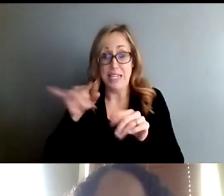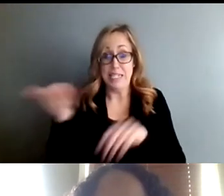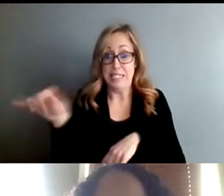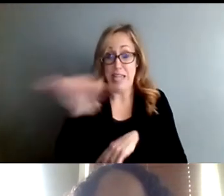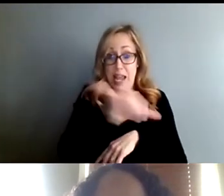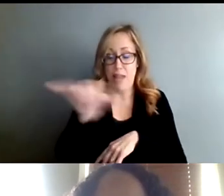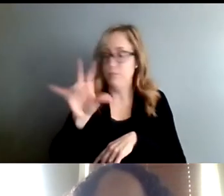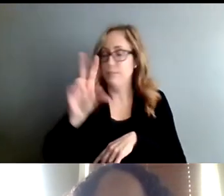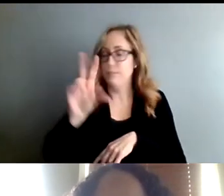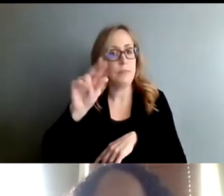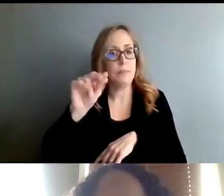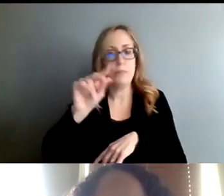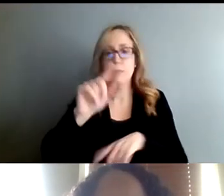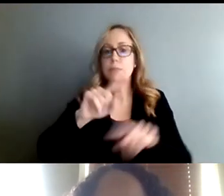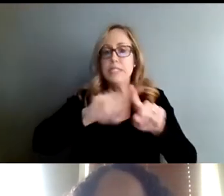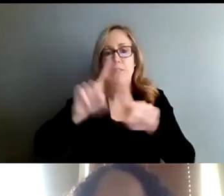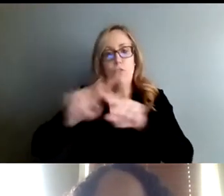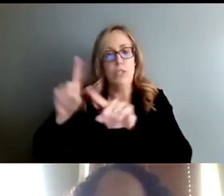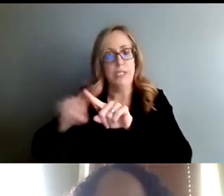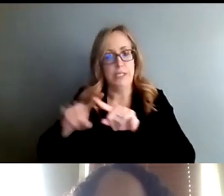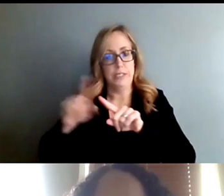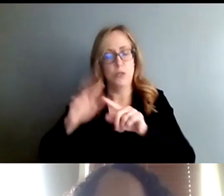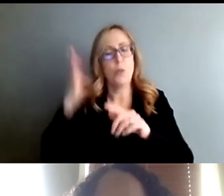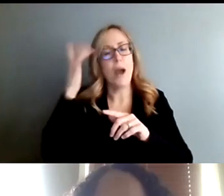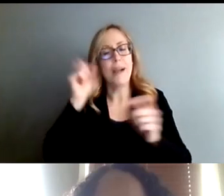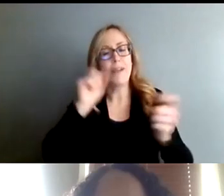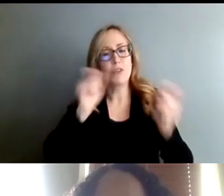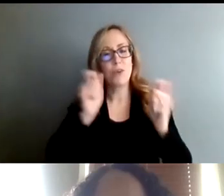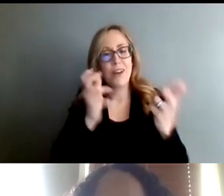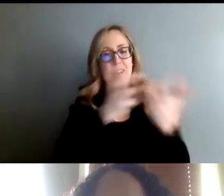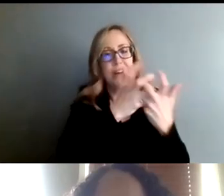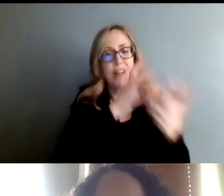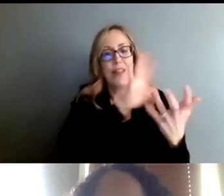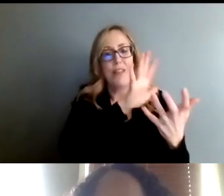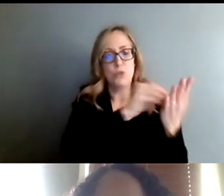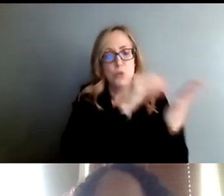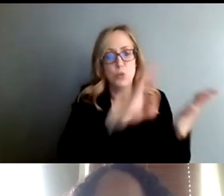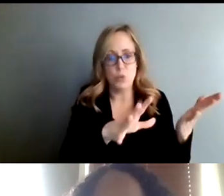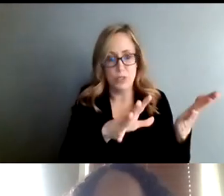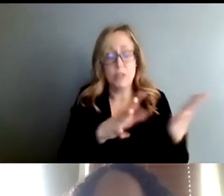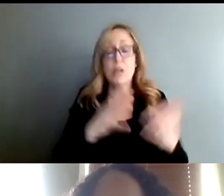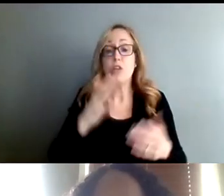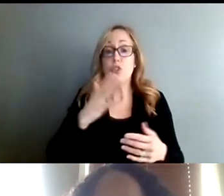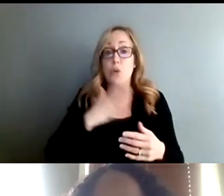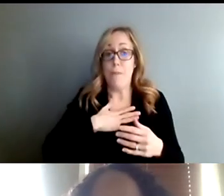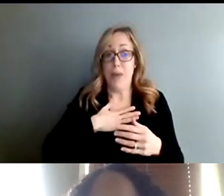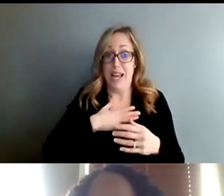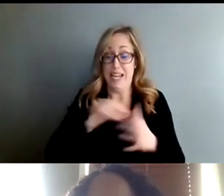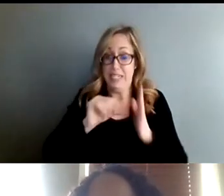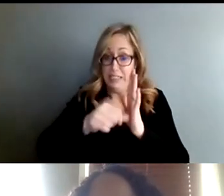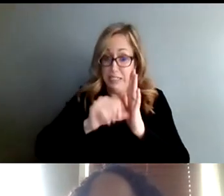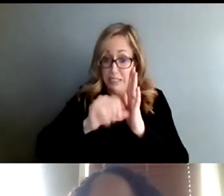on the needs of each individual school community. So my message to you at this point, if you've not heard from